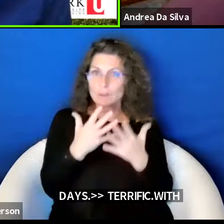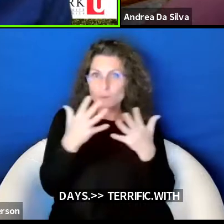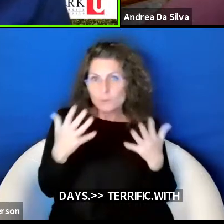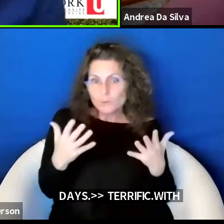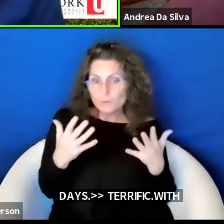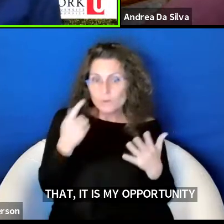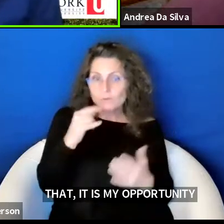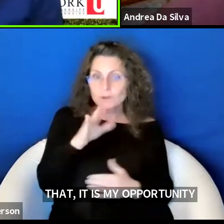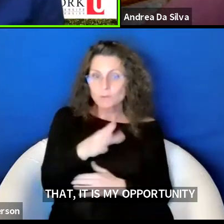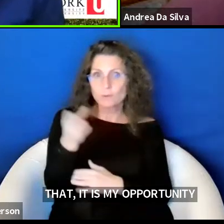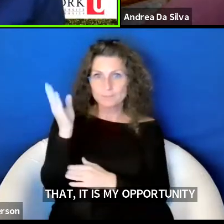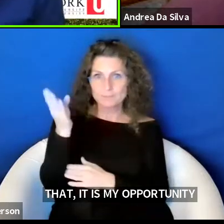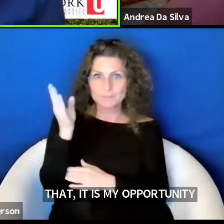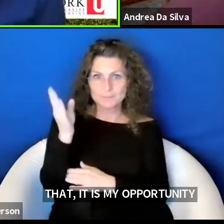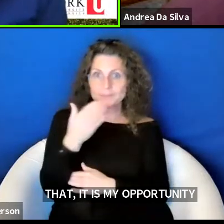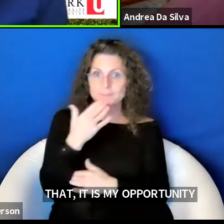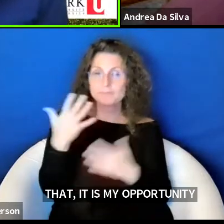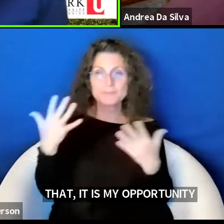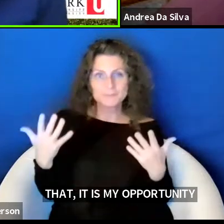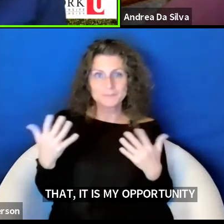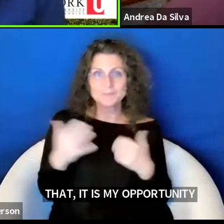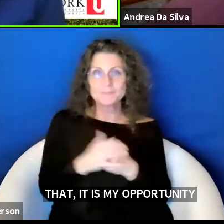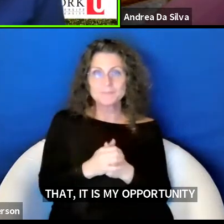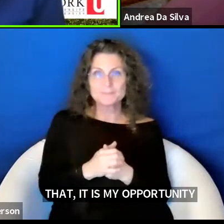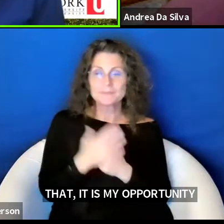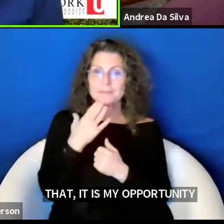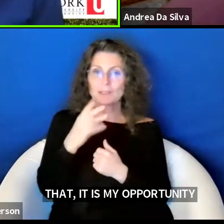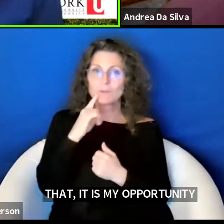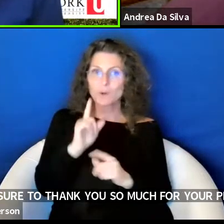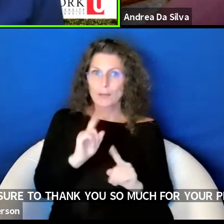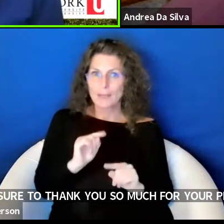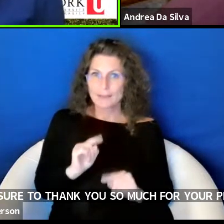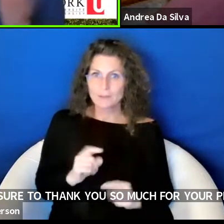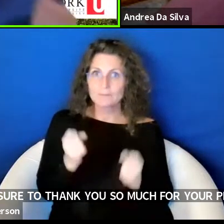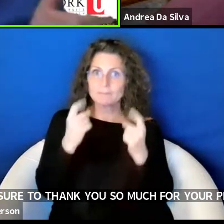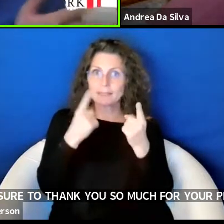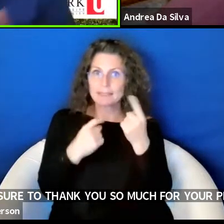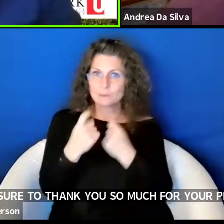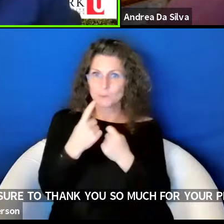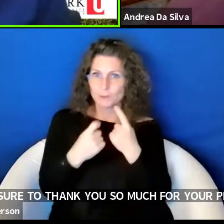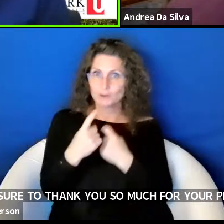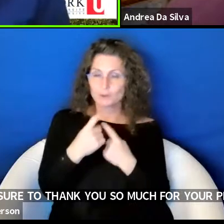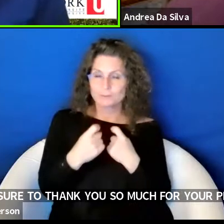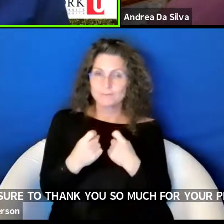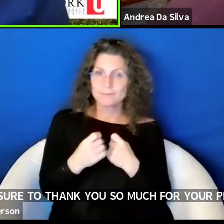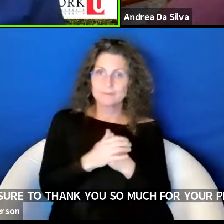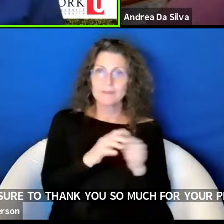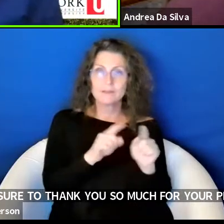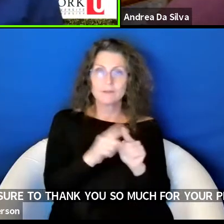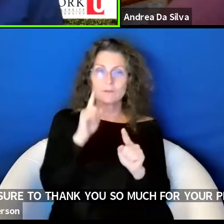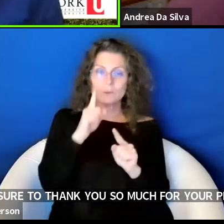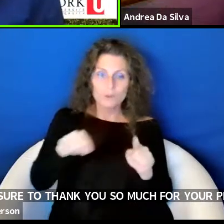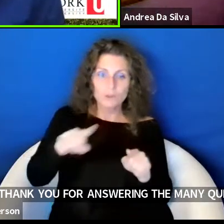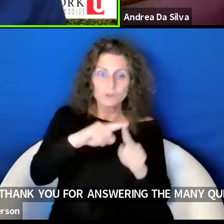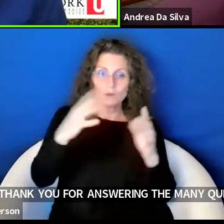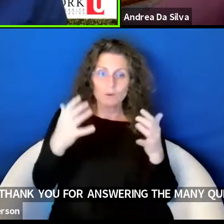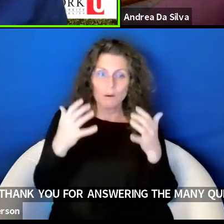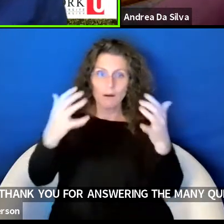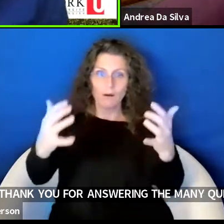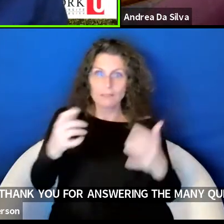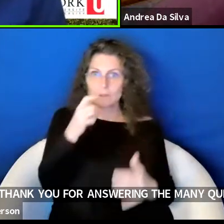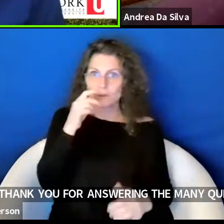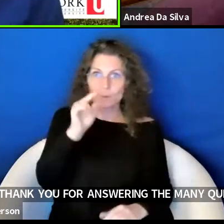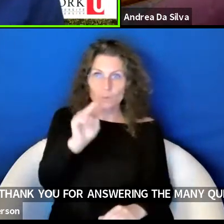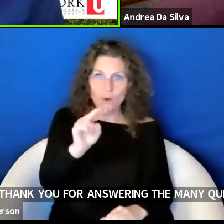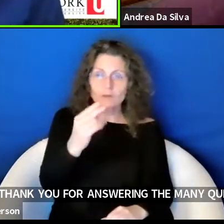your presentation, and thank you for answering the many questions submitted. And to our audience, thank you all